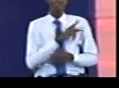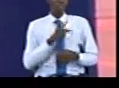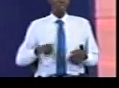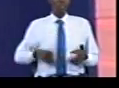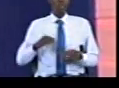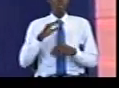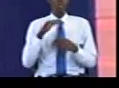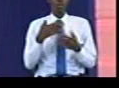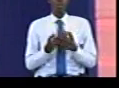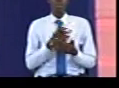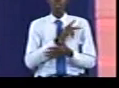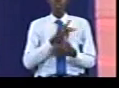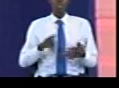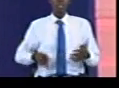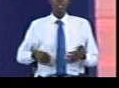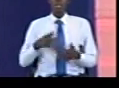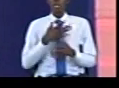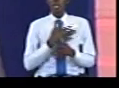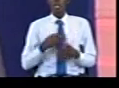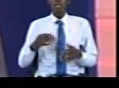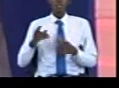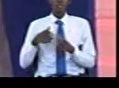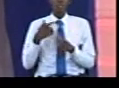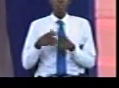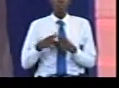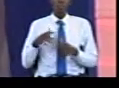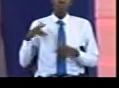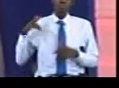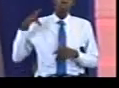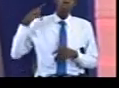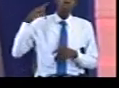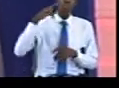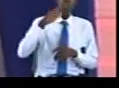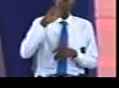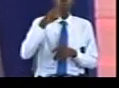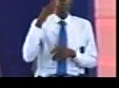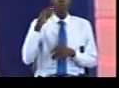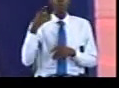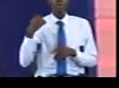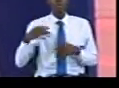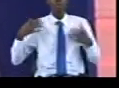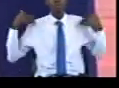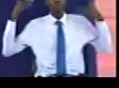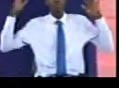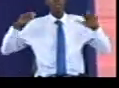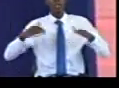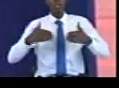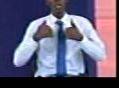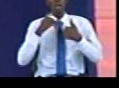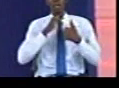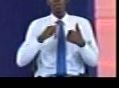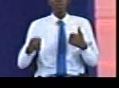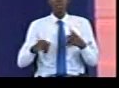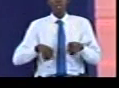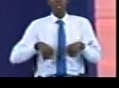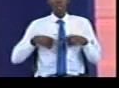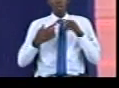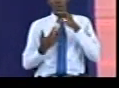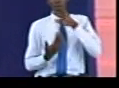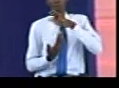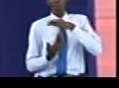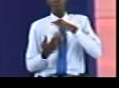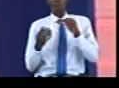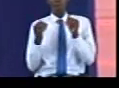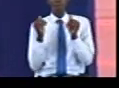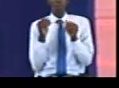flew one of the seraphims unto me, having a live coal in his hand, and which he had taken with